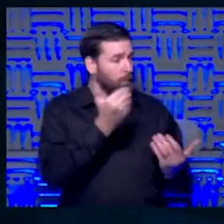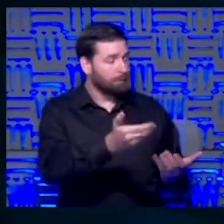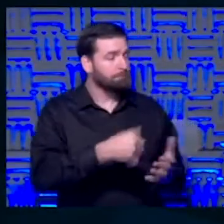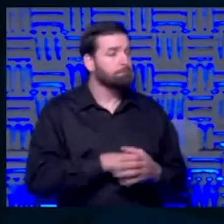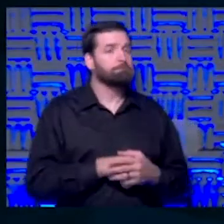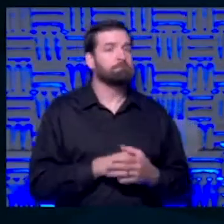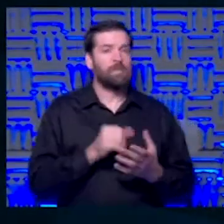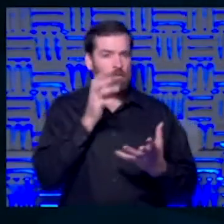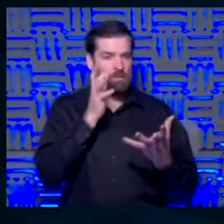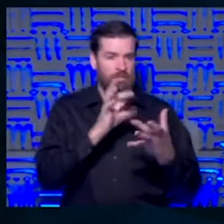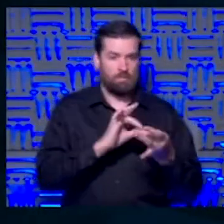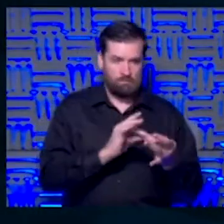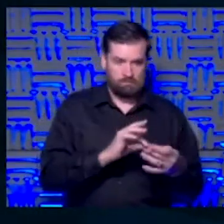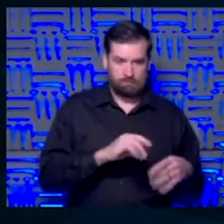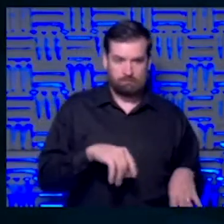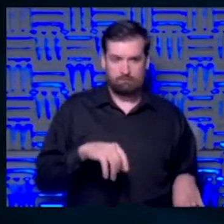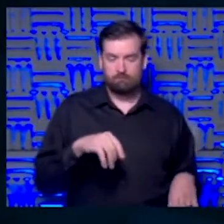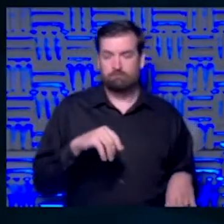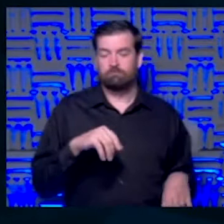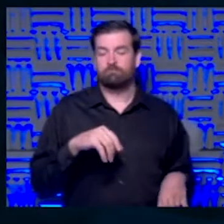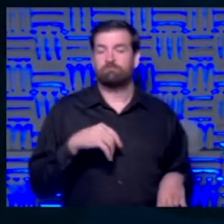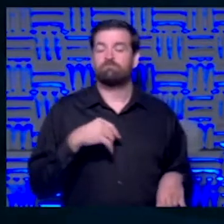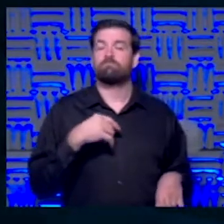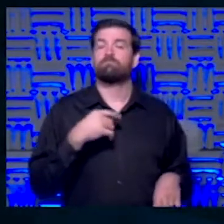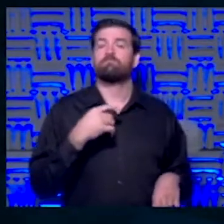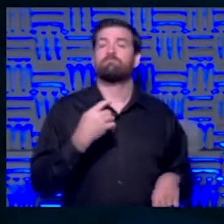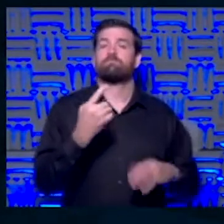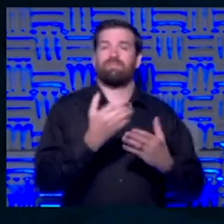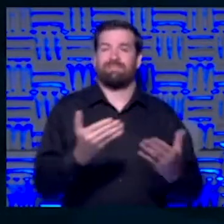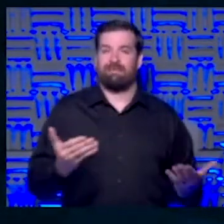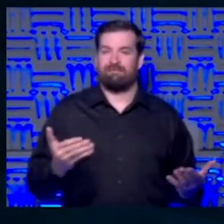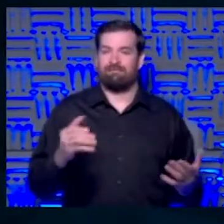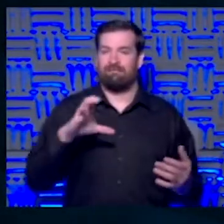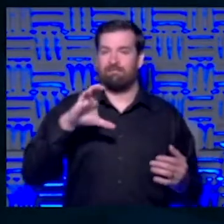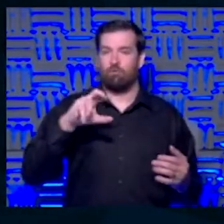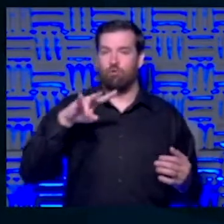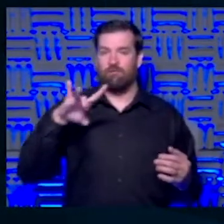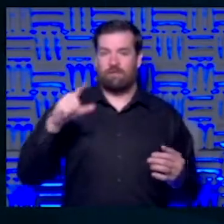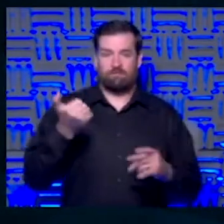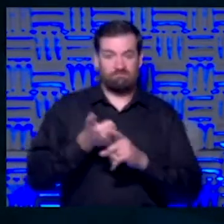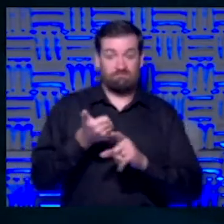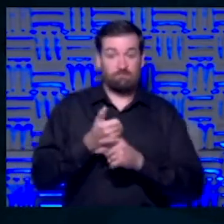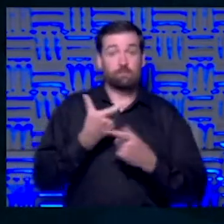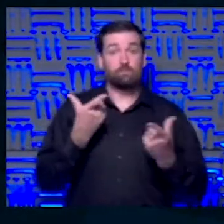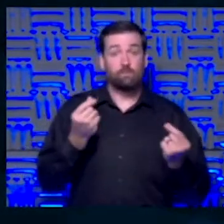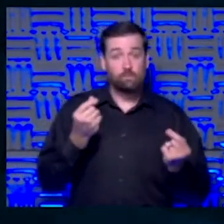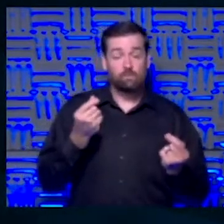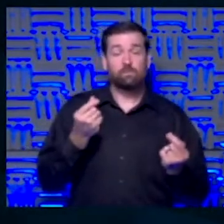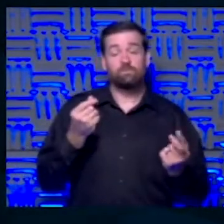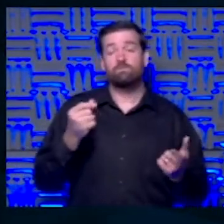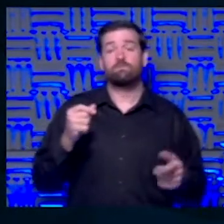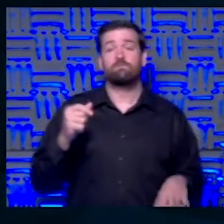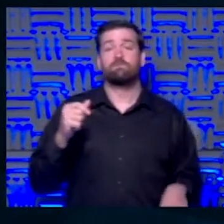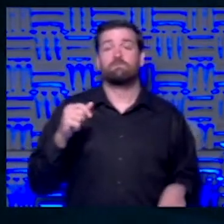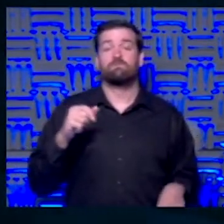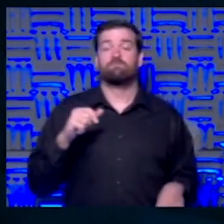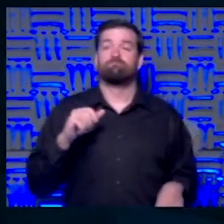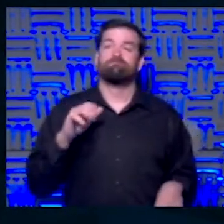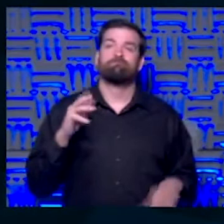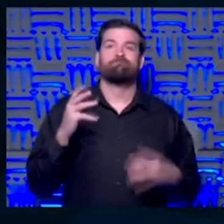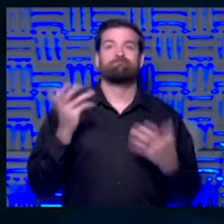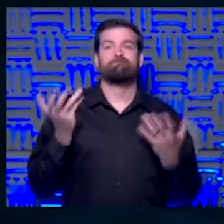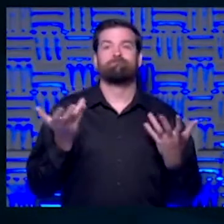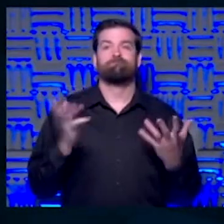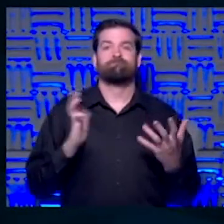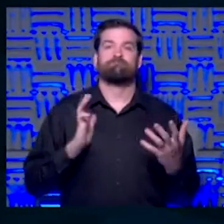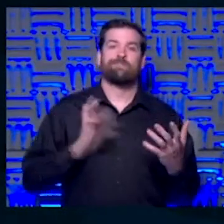I will say this, one of the things that COVID is doing is reducing in terms of